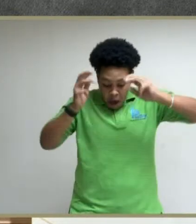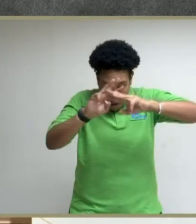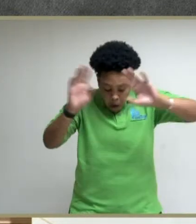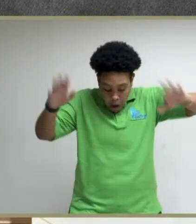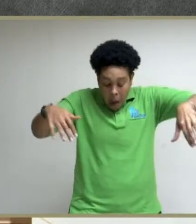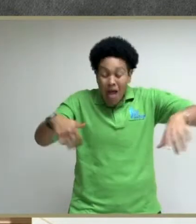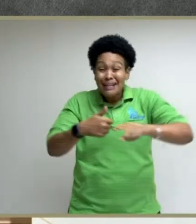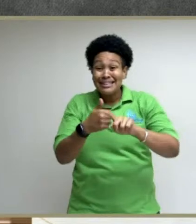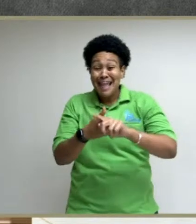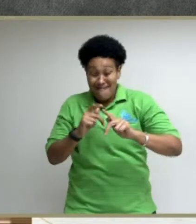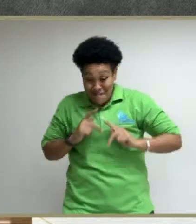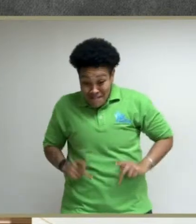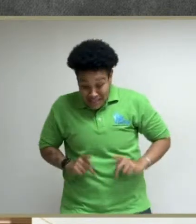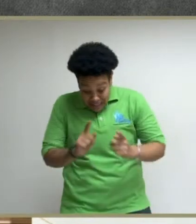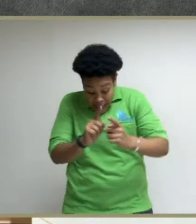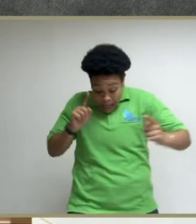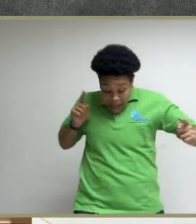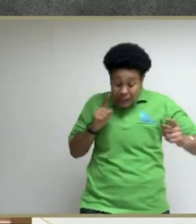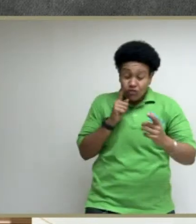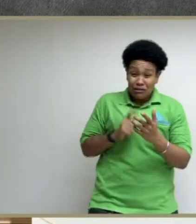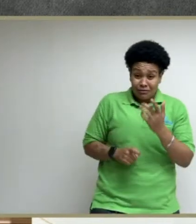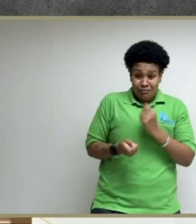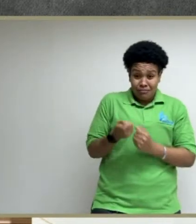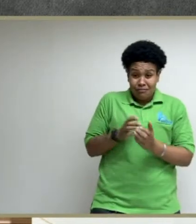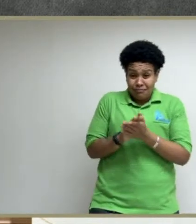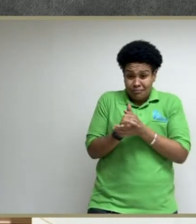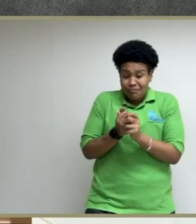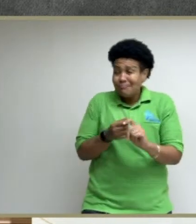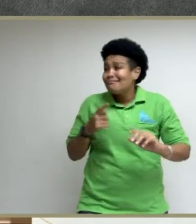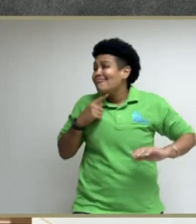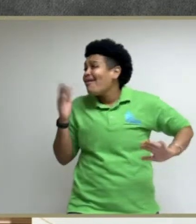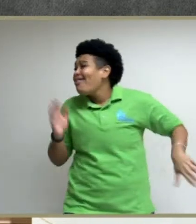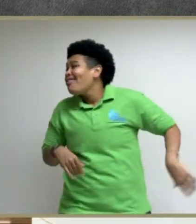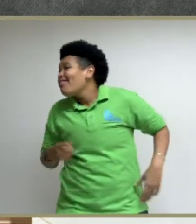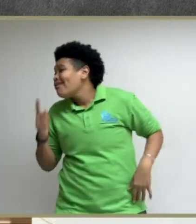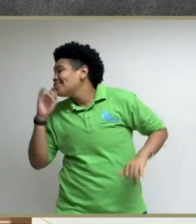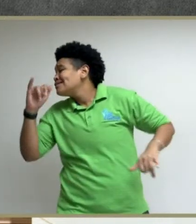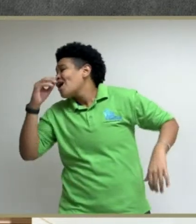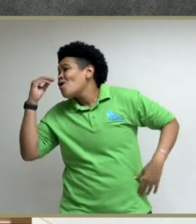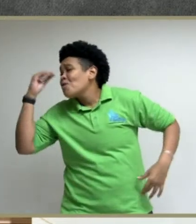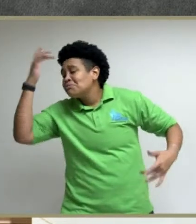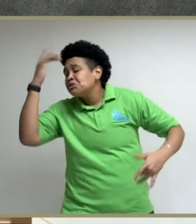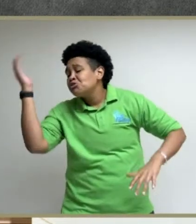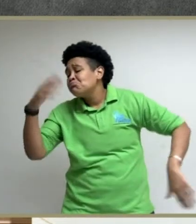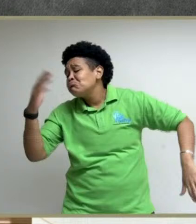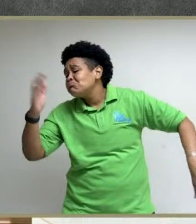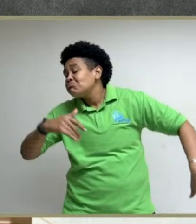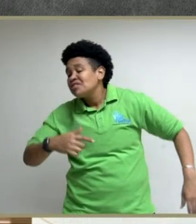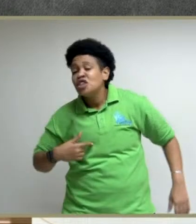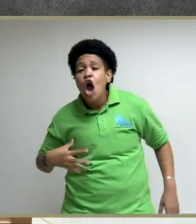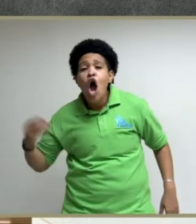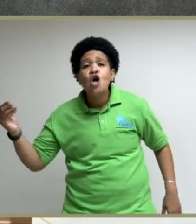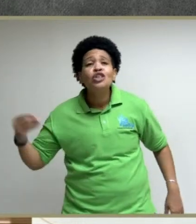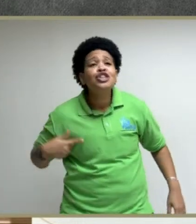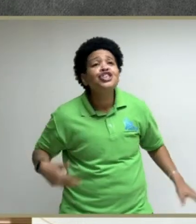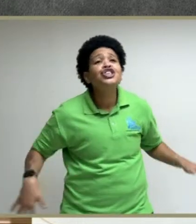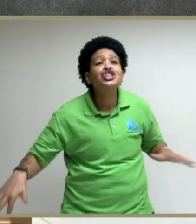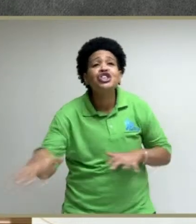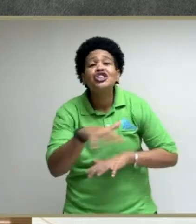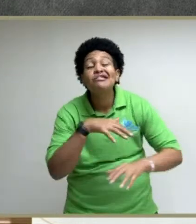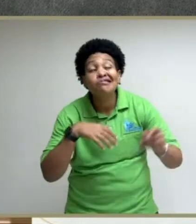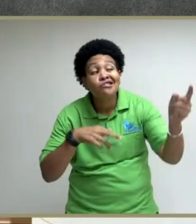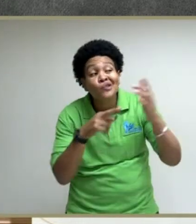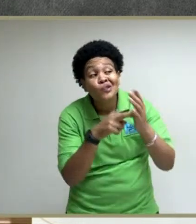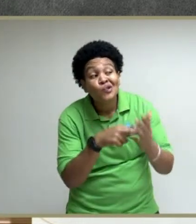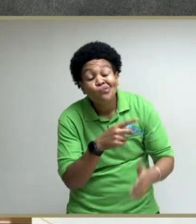physical distancing, hand sanitizing, staying home if they're sick. So there's still a bit of moving around. They're not